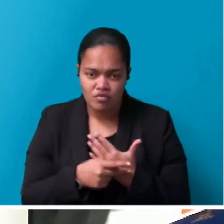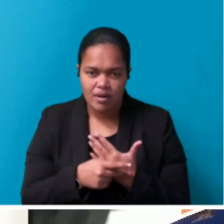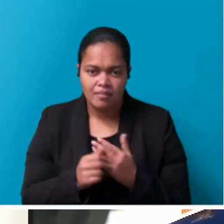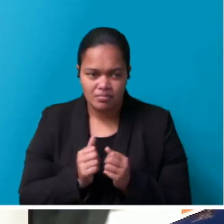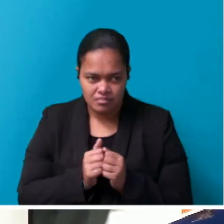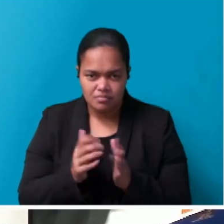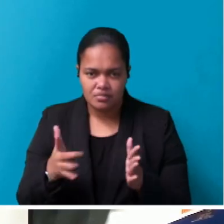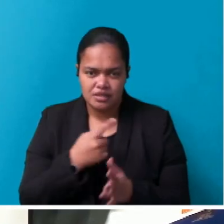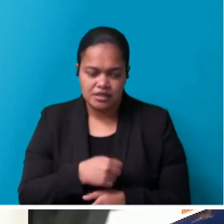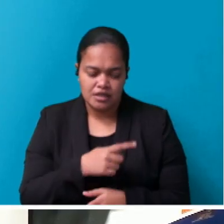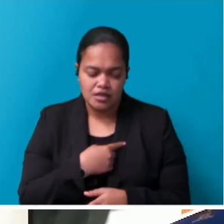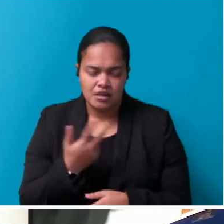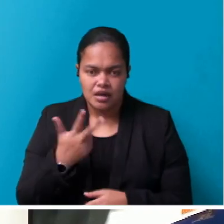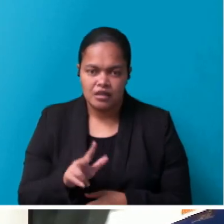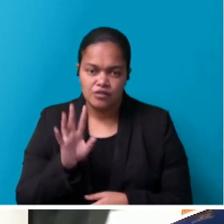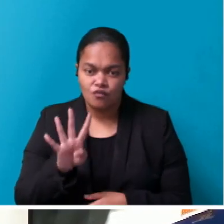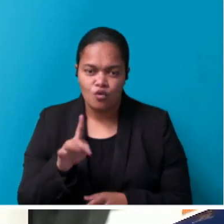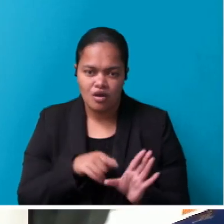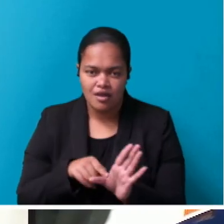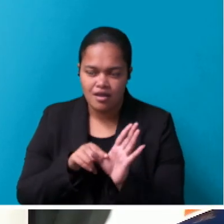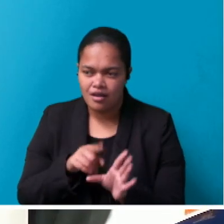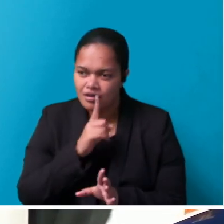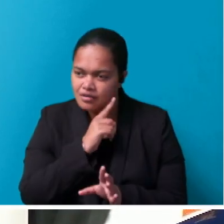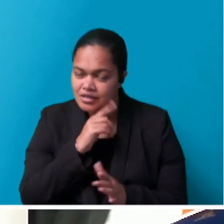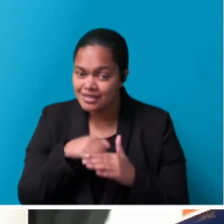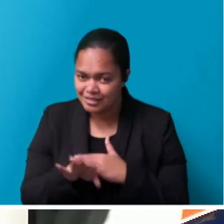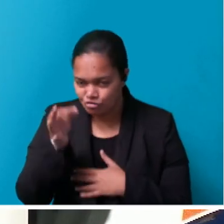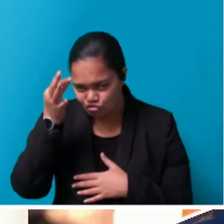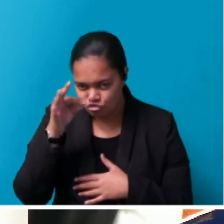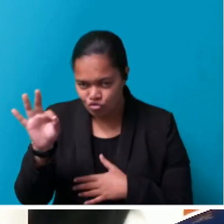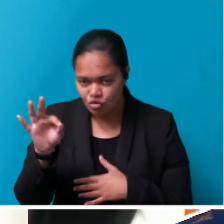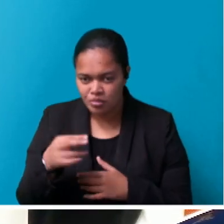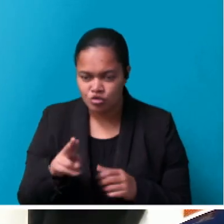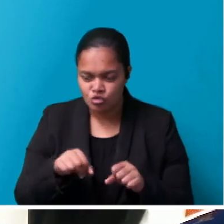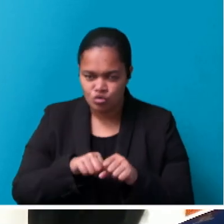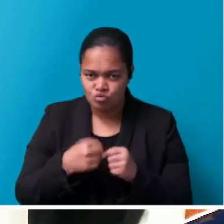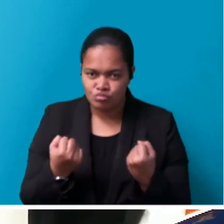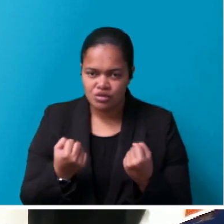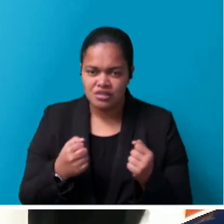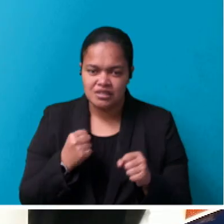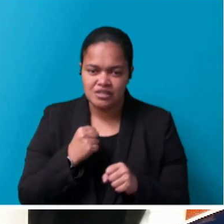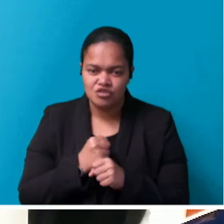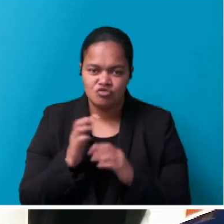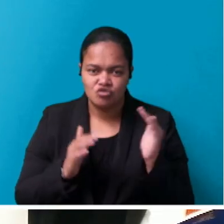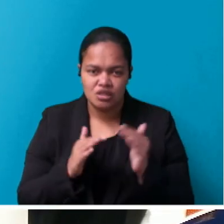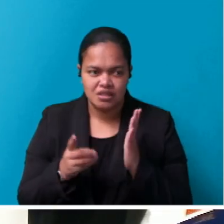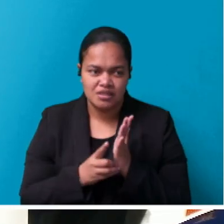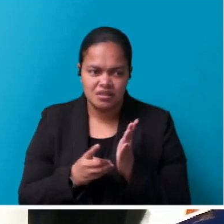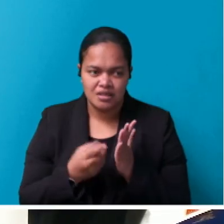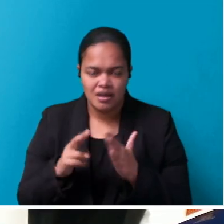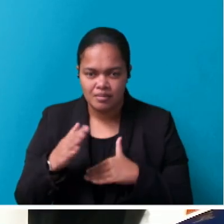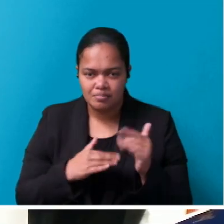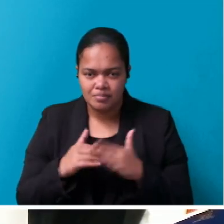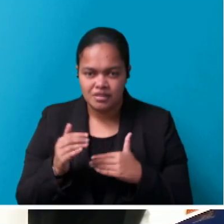program dedicated to 84 young girls in Rotuma to bridge the gender digital divide and build